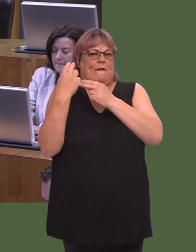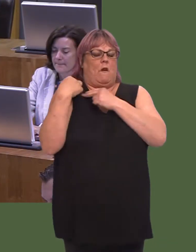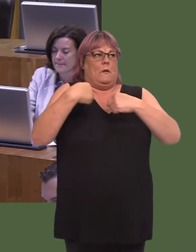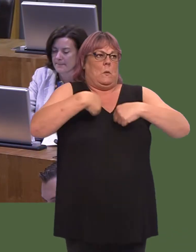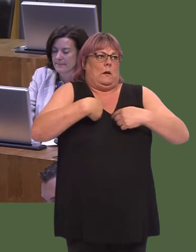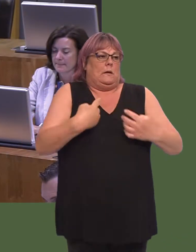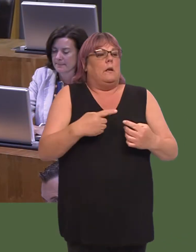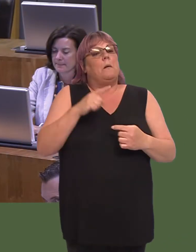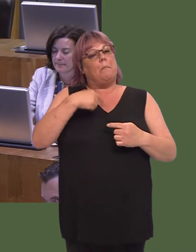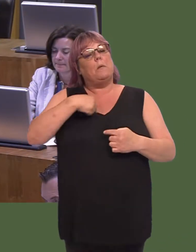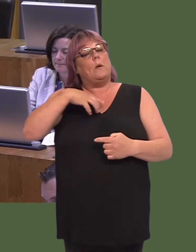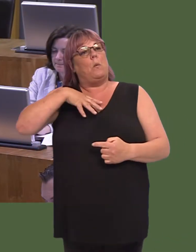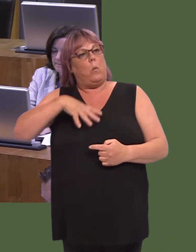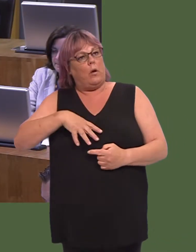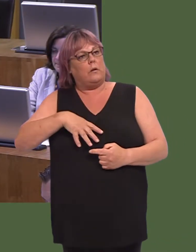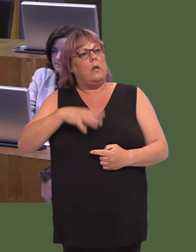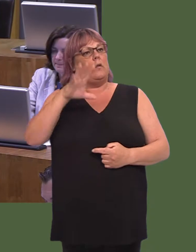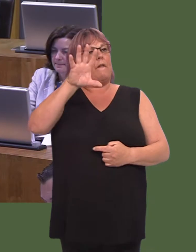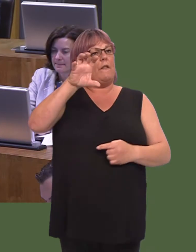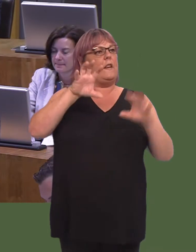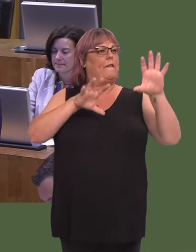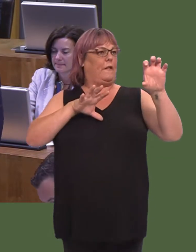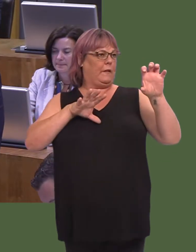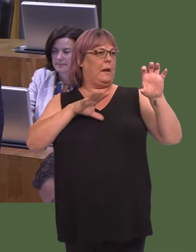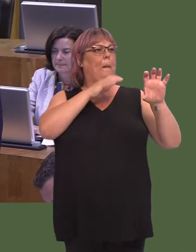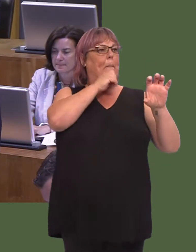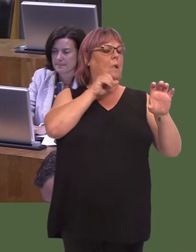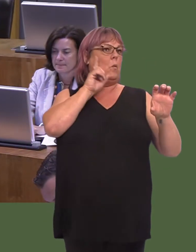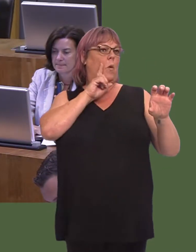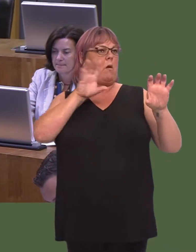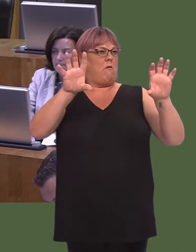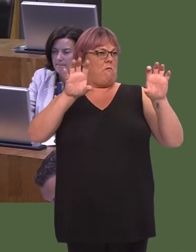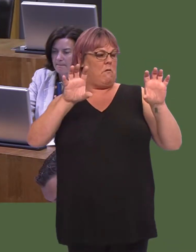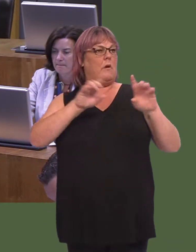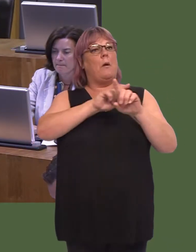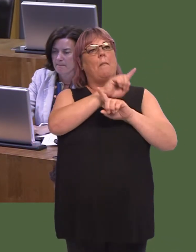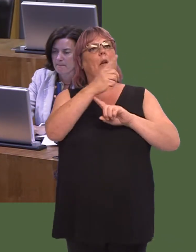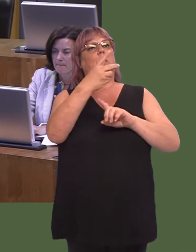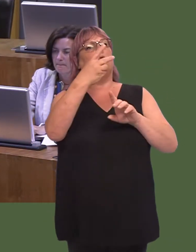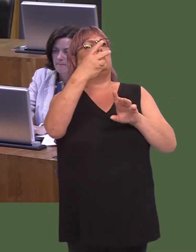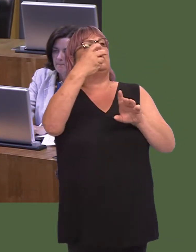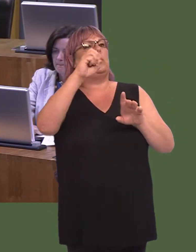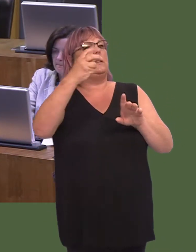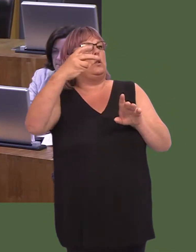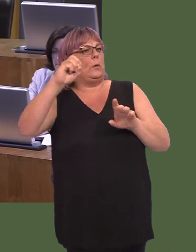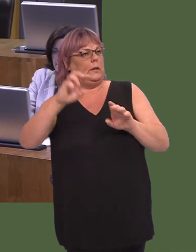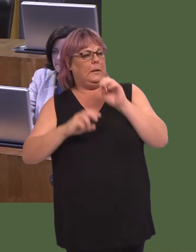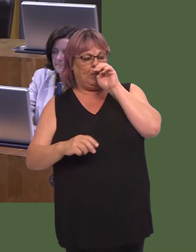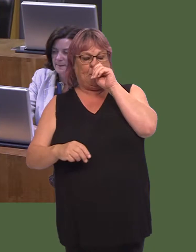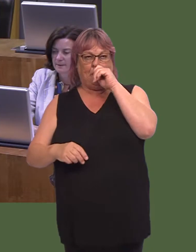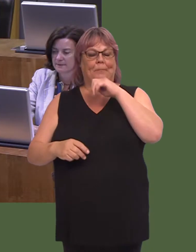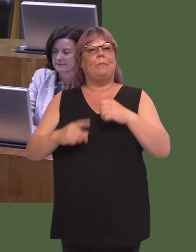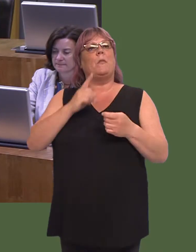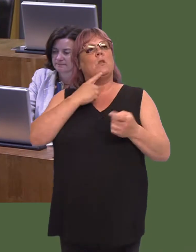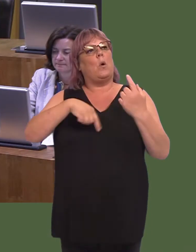They're not devolved. But there is a commitment on our part to achieving 50-50 representation across the senior civil service by 2020. So